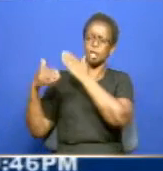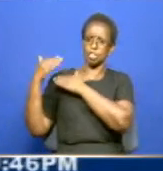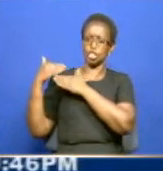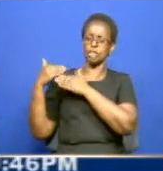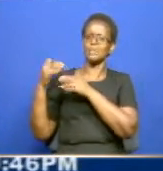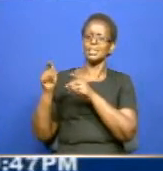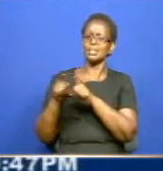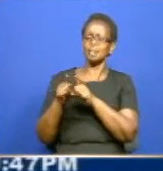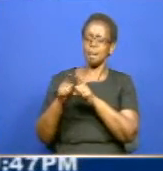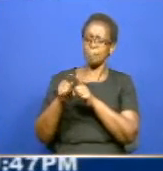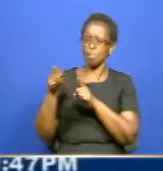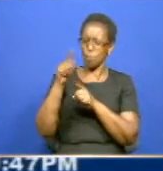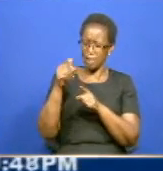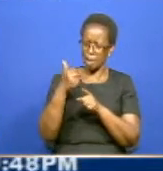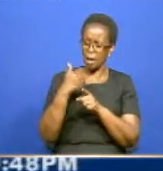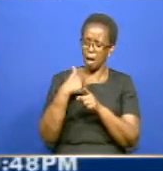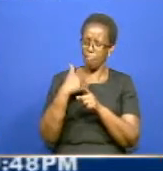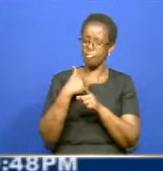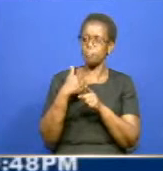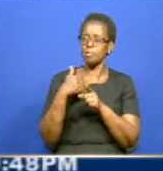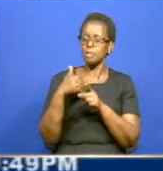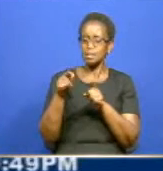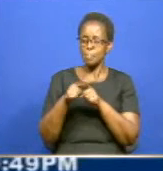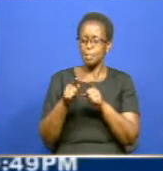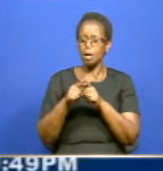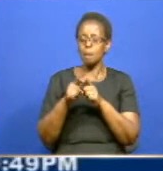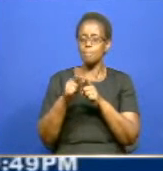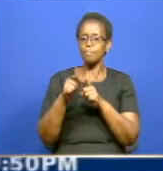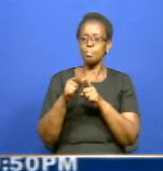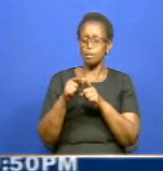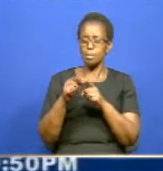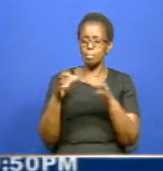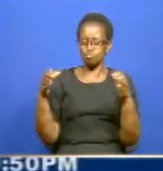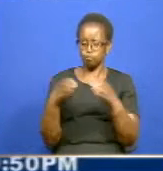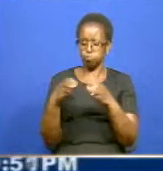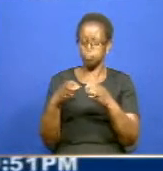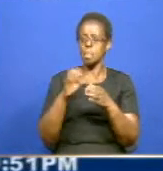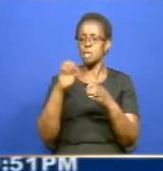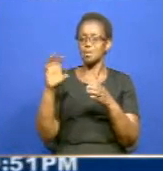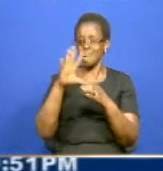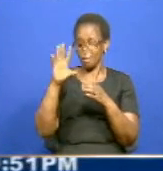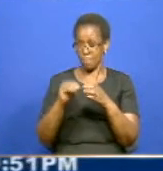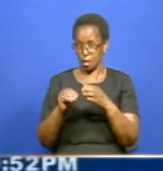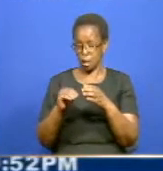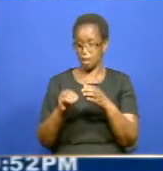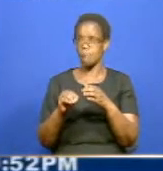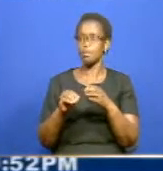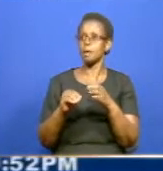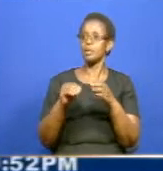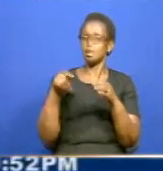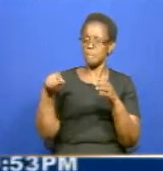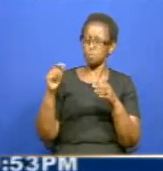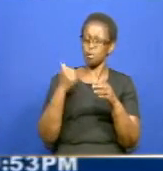East African community, who are running a seven,